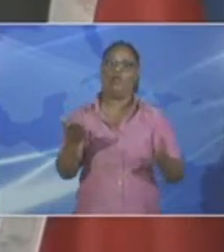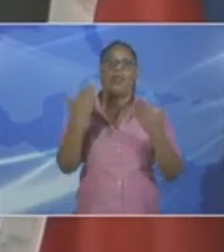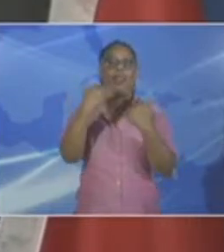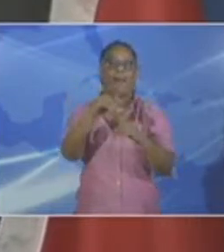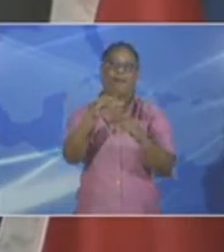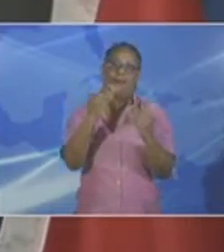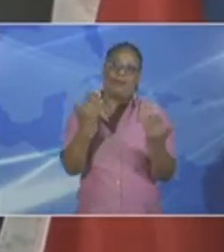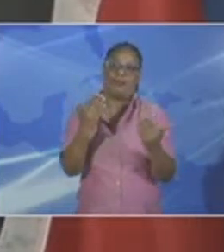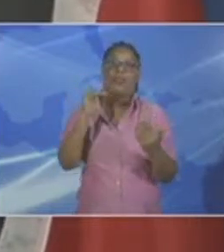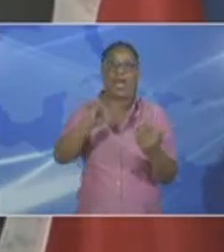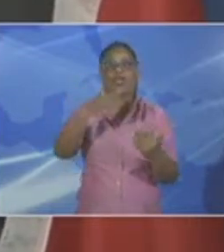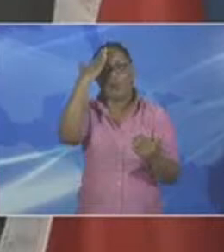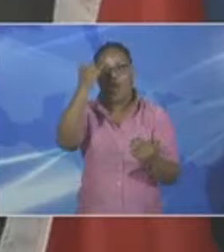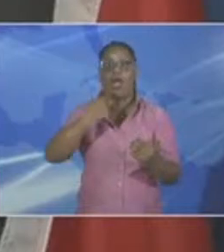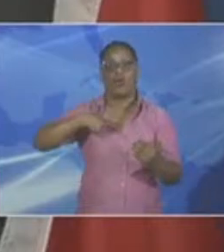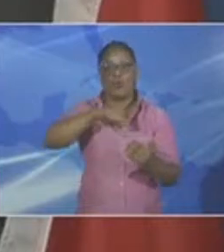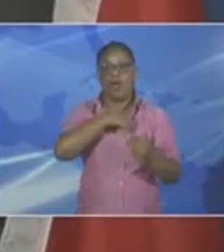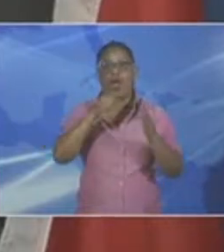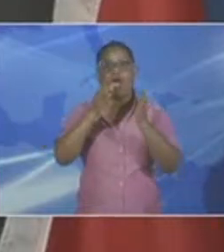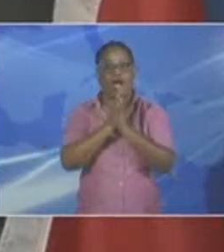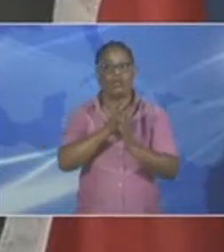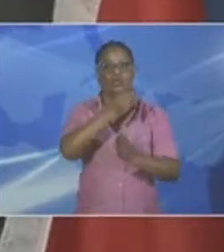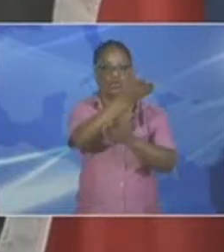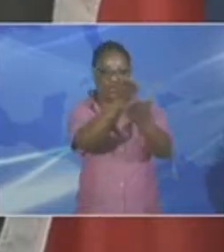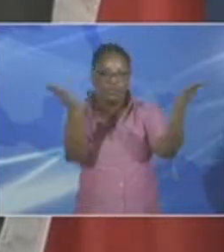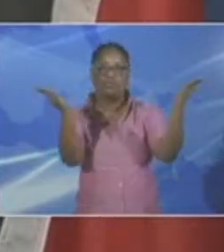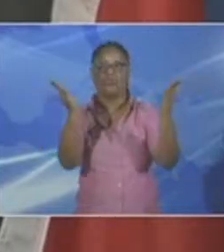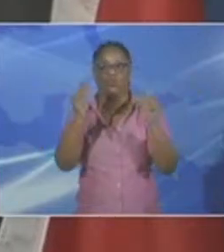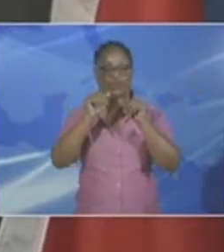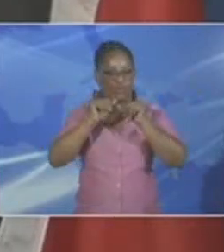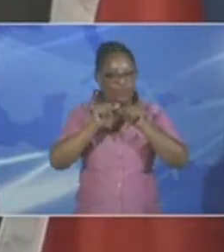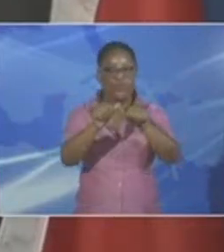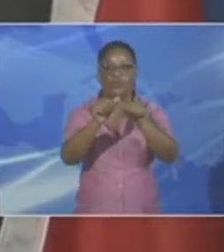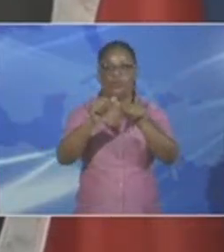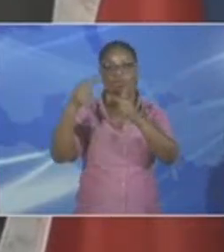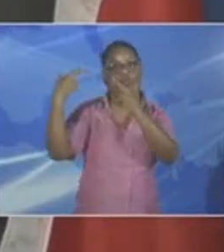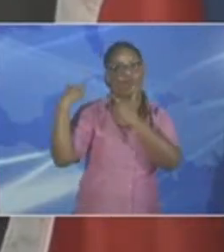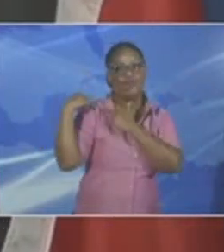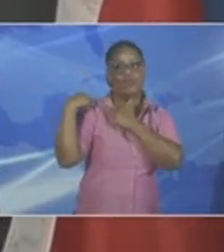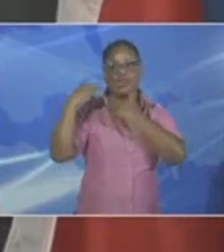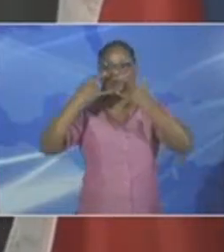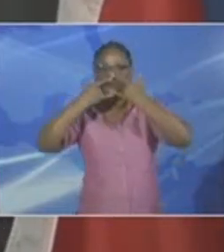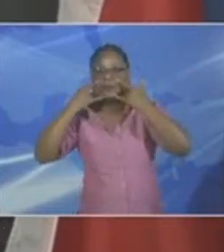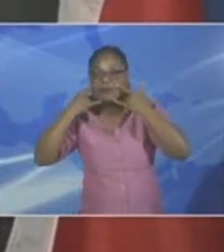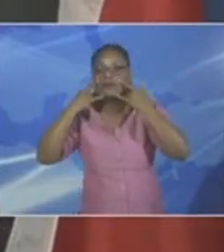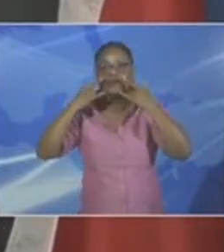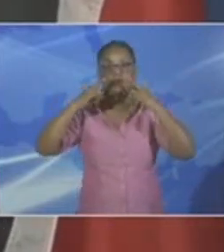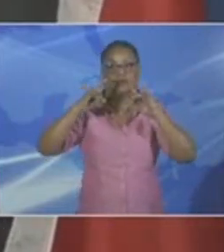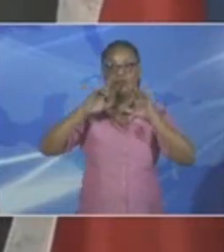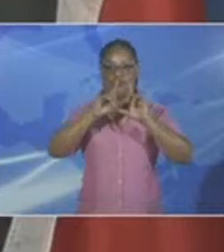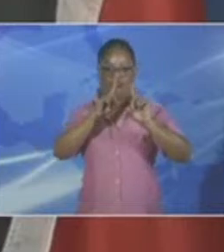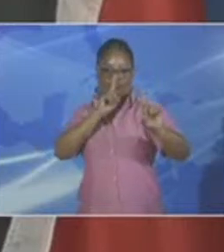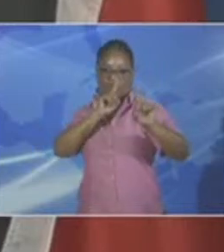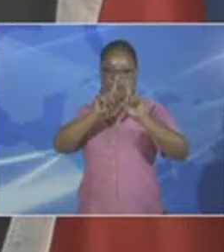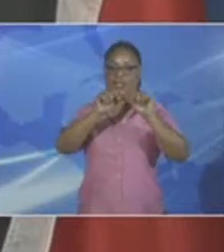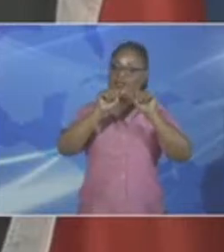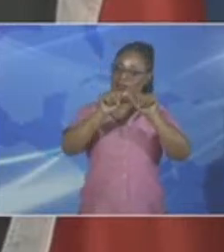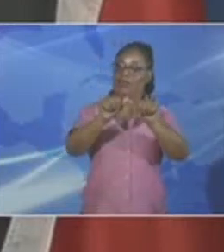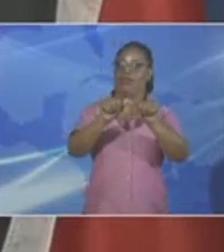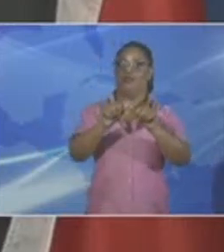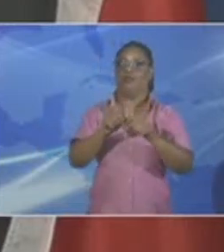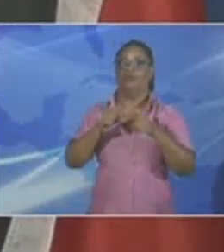individual behavior so as not to create the opportunity. Because we believe once we do what we